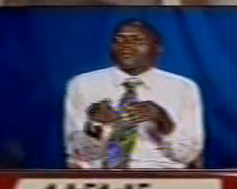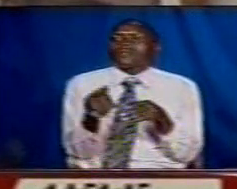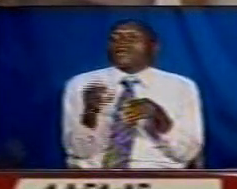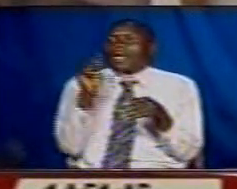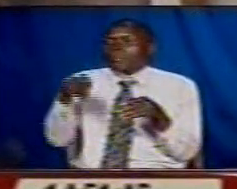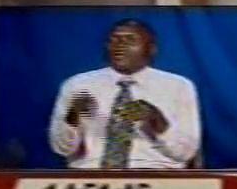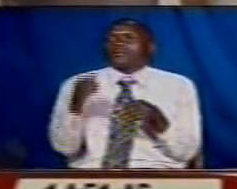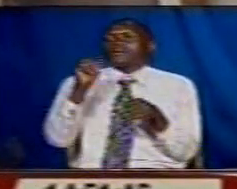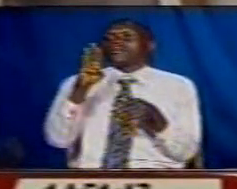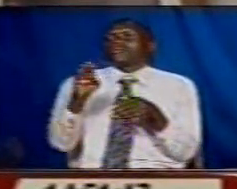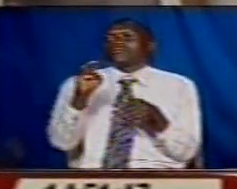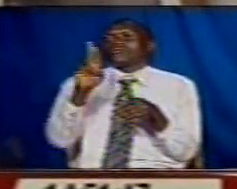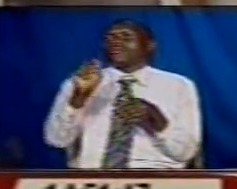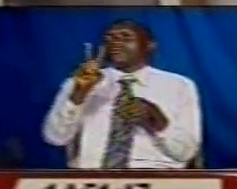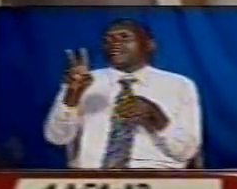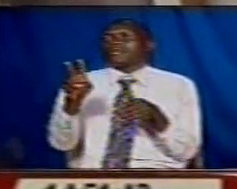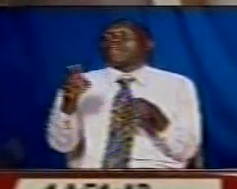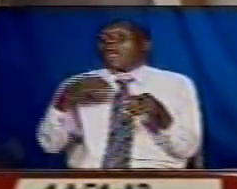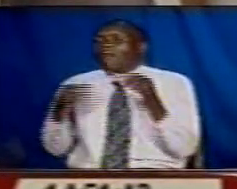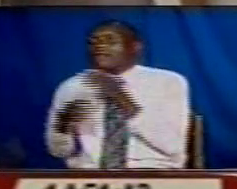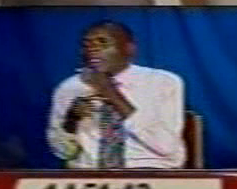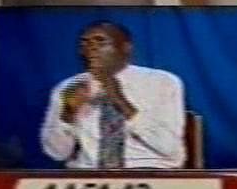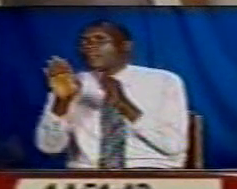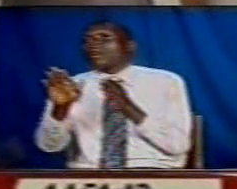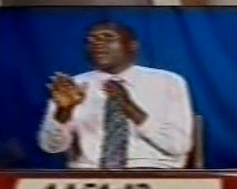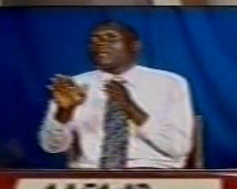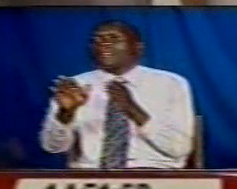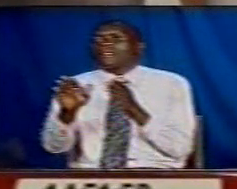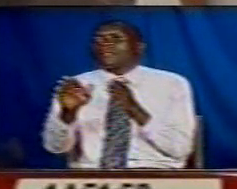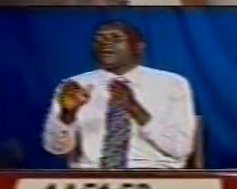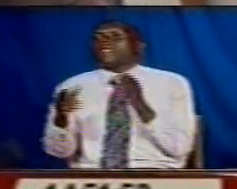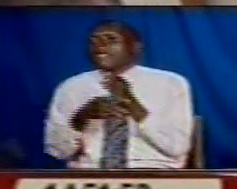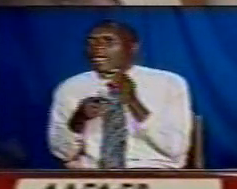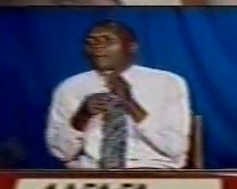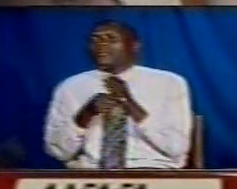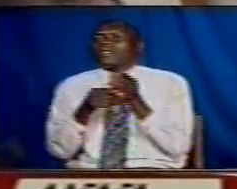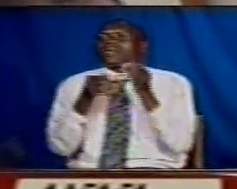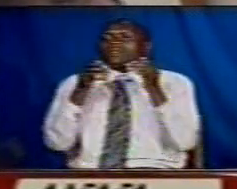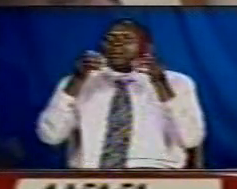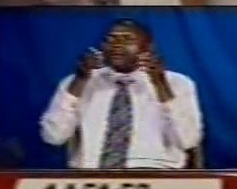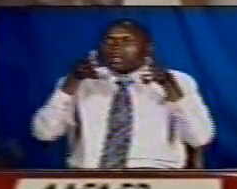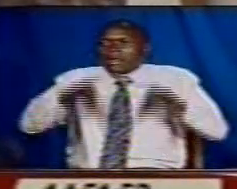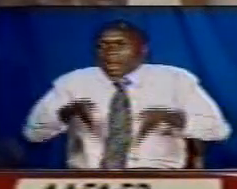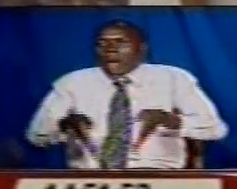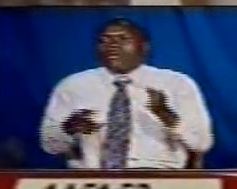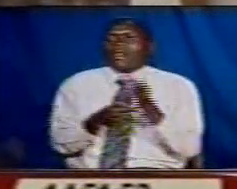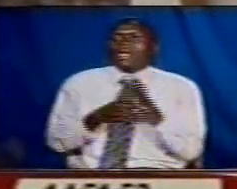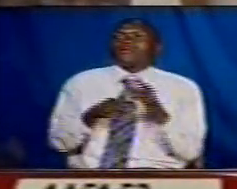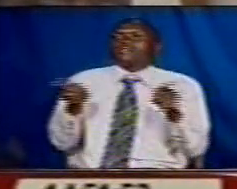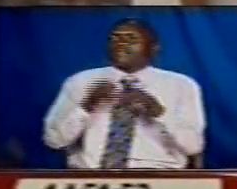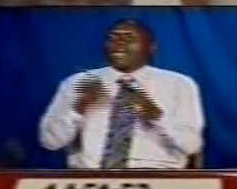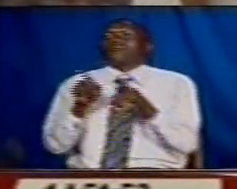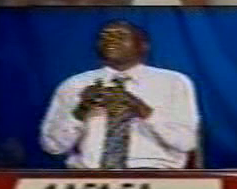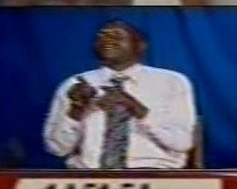Mbuvi, ana jina lake la kisasa, la kiutani, anaitwa